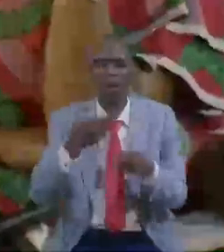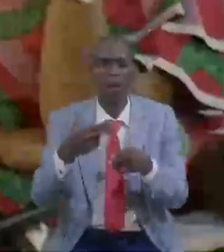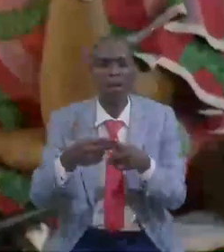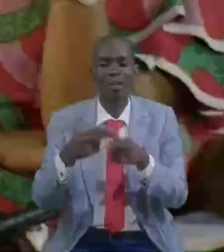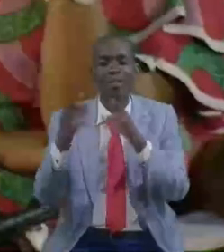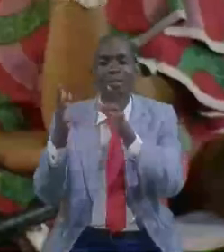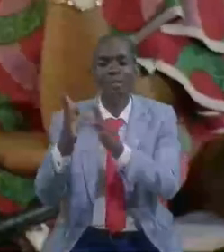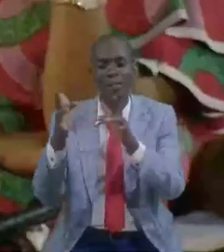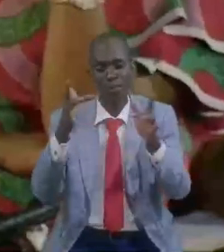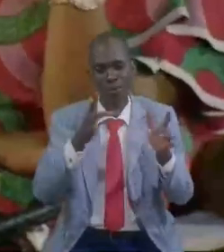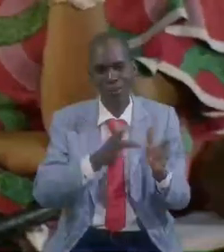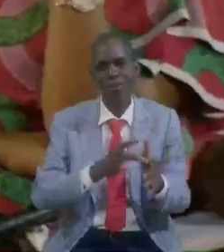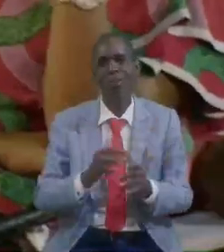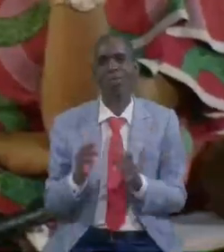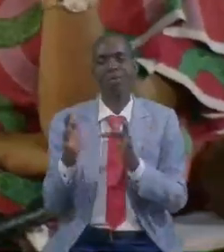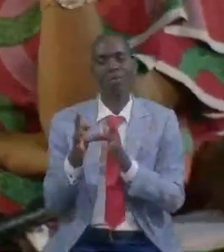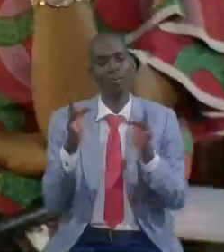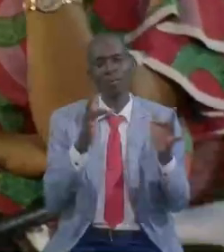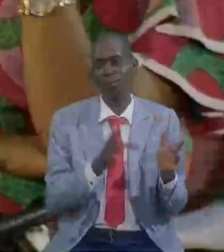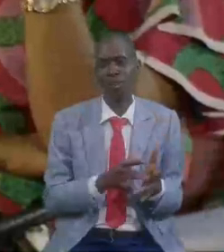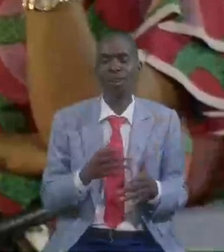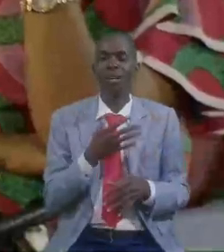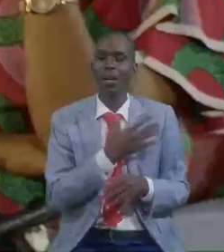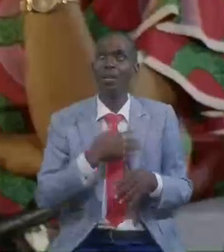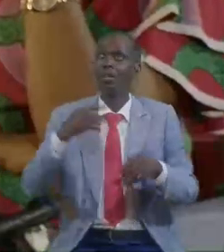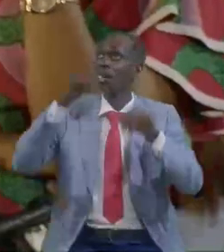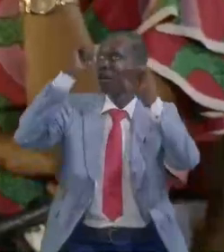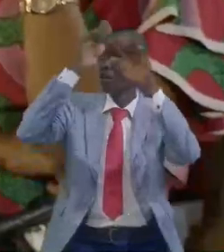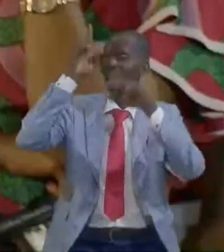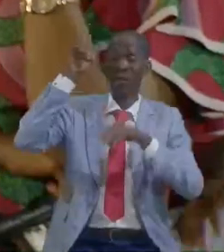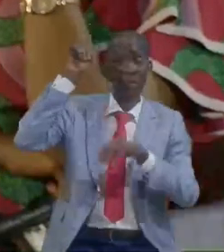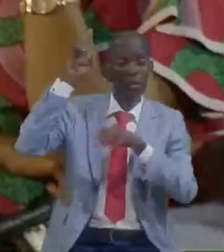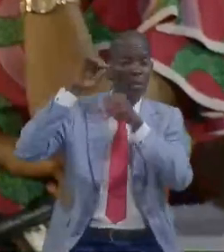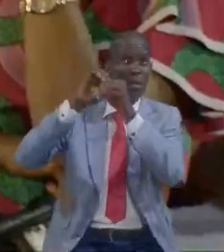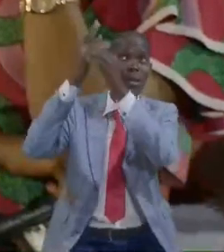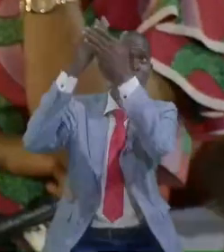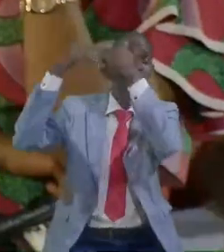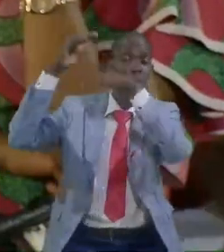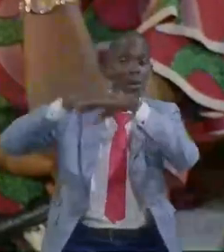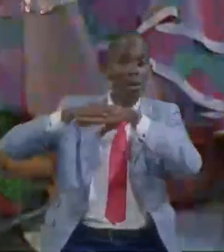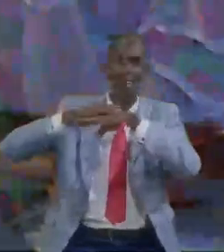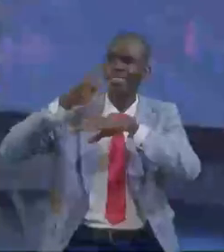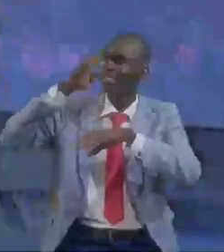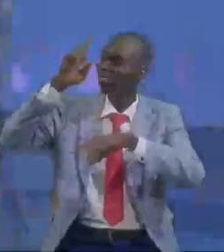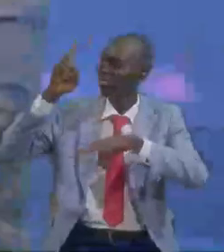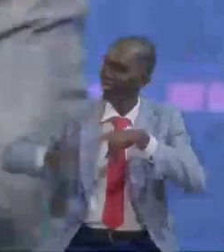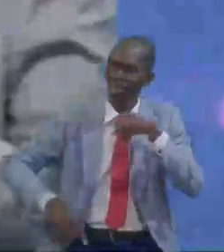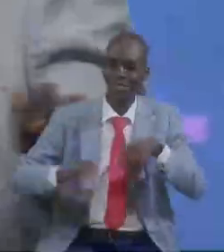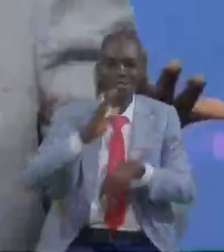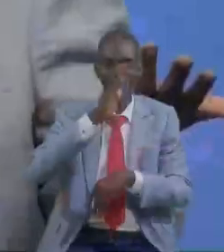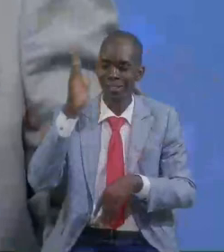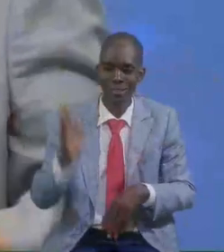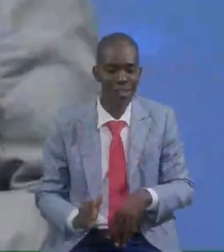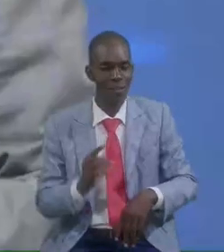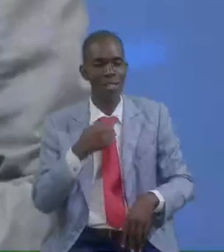his le name nom. Is Jesus, and the Father in heaven ciel, can never say no